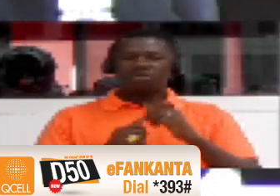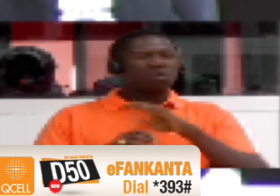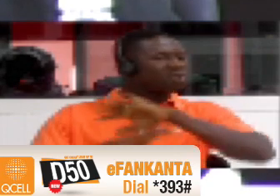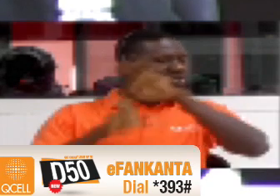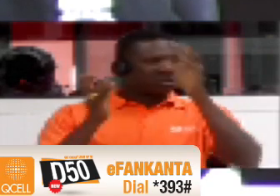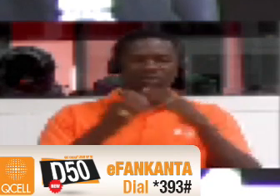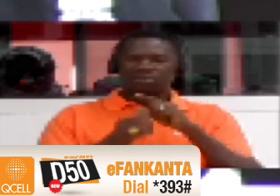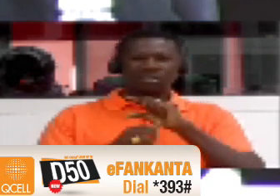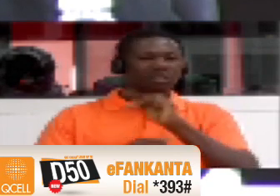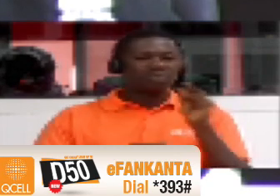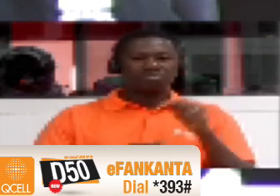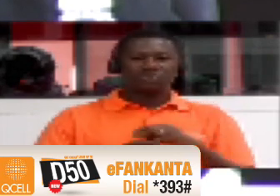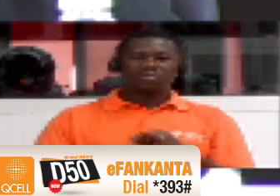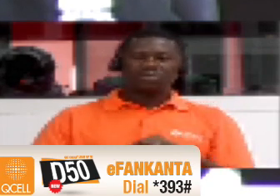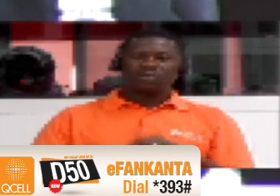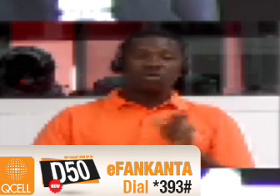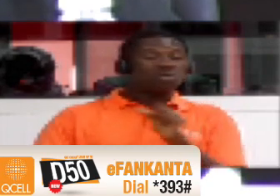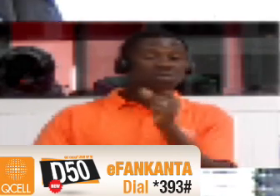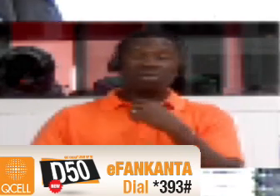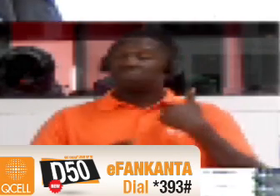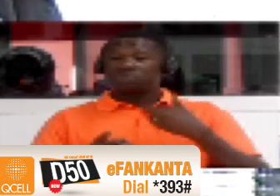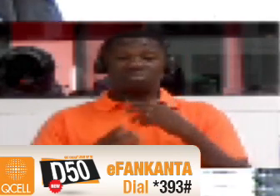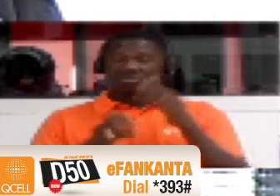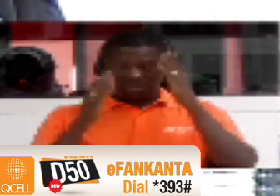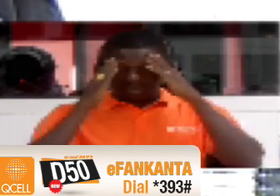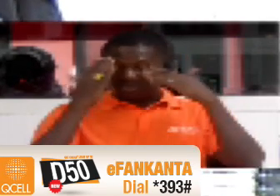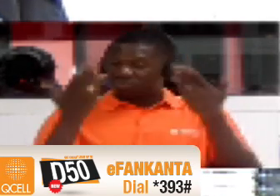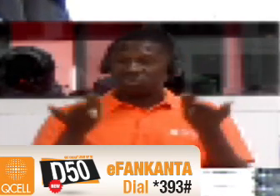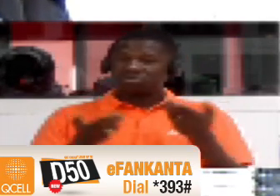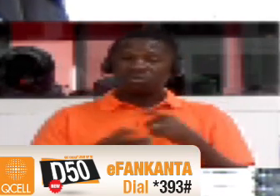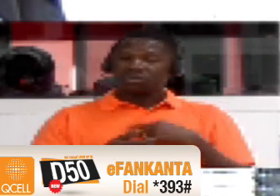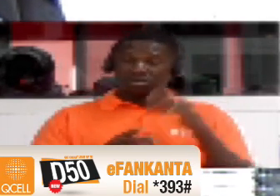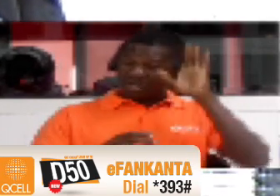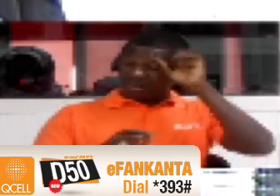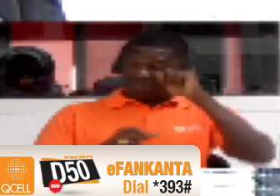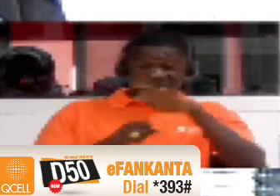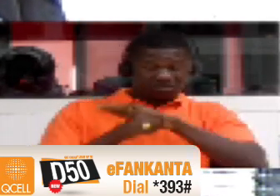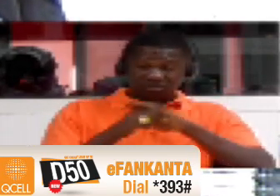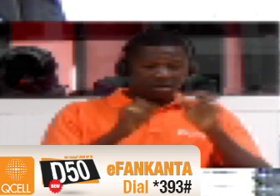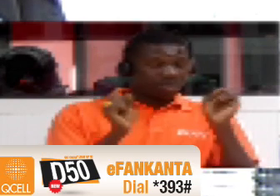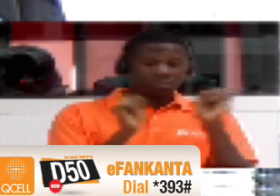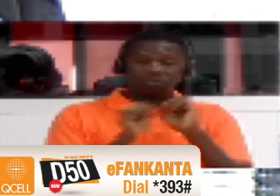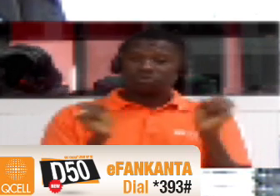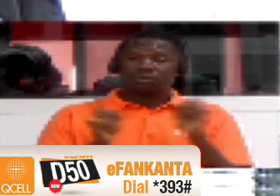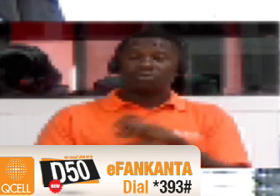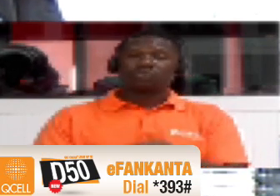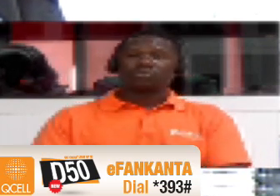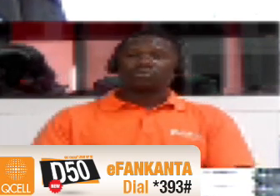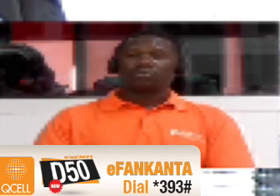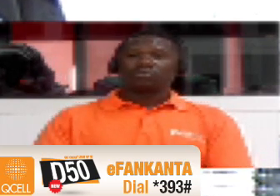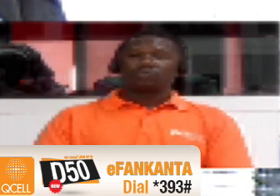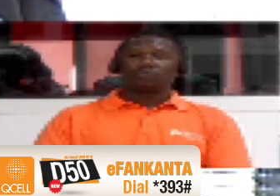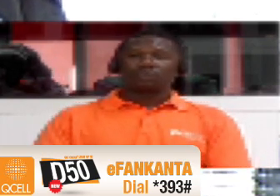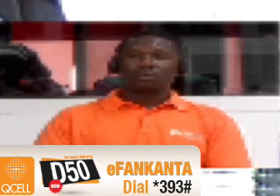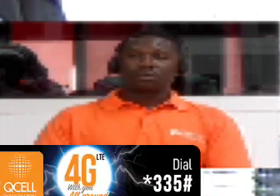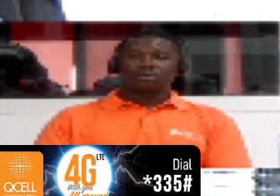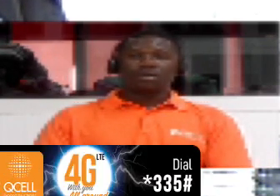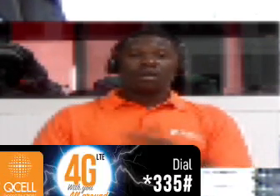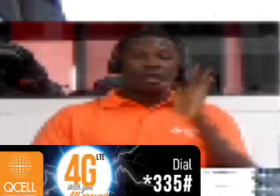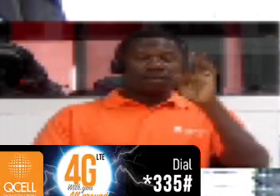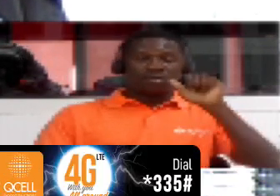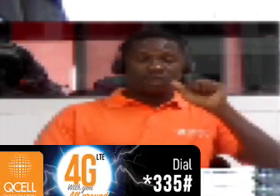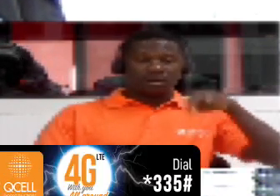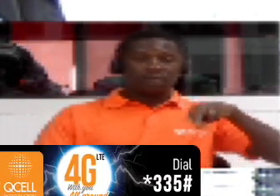Civilian Olbijele, Bukalong Mindino. But I'm not Mandali Bela. They were also civilians. You would not be able to tell who was who. Fansunyabali